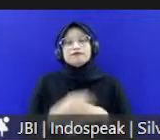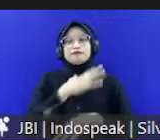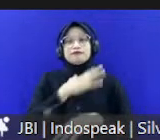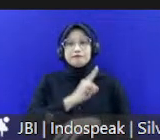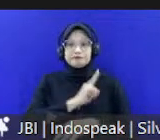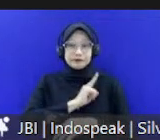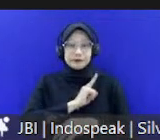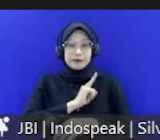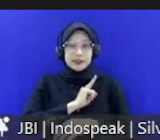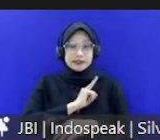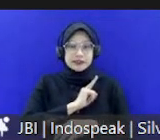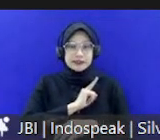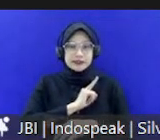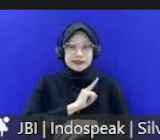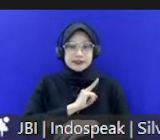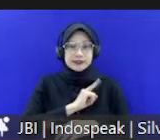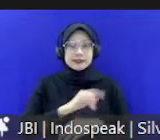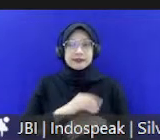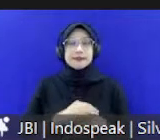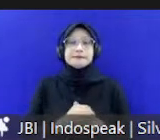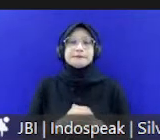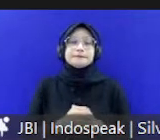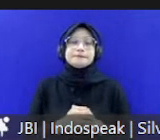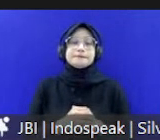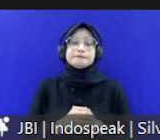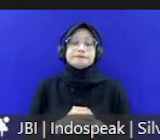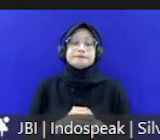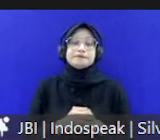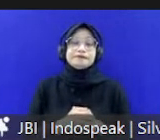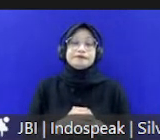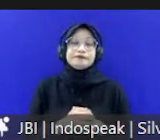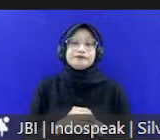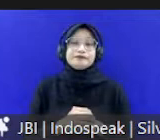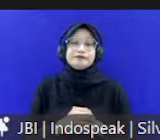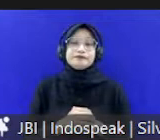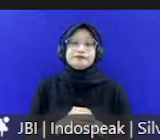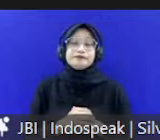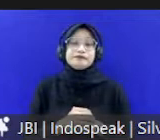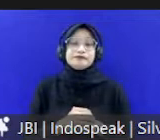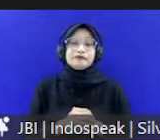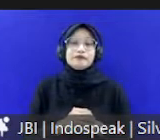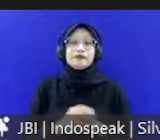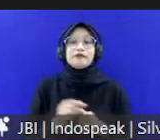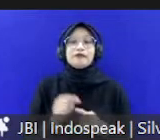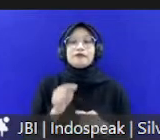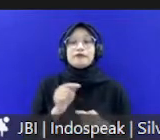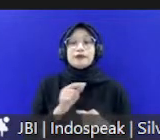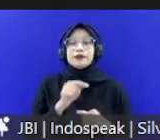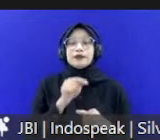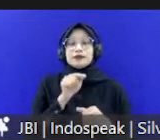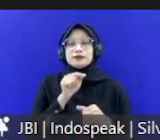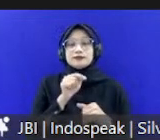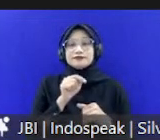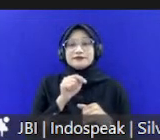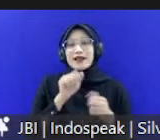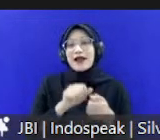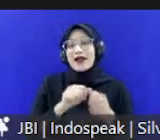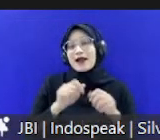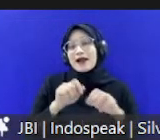where he guided me to write the popular article. So this is the personal story of this